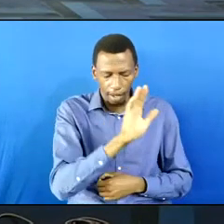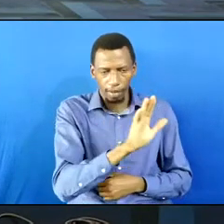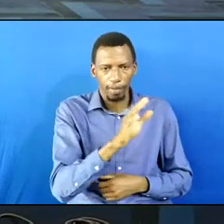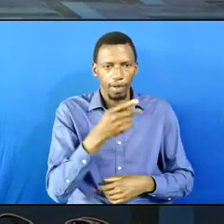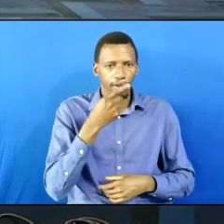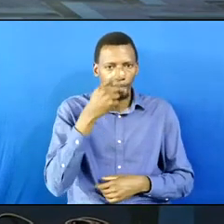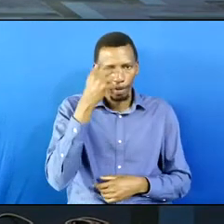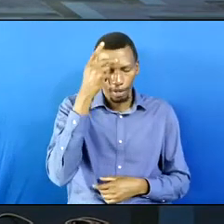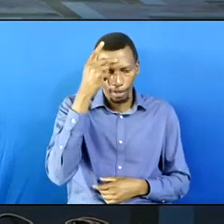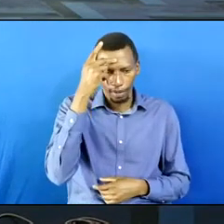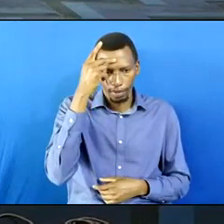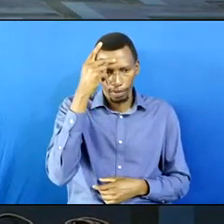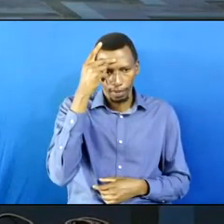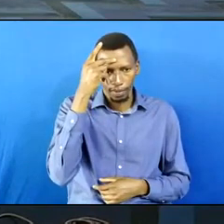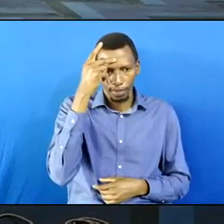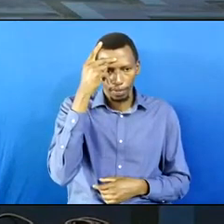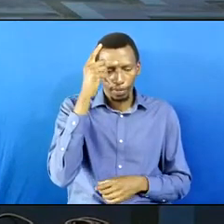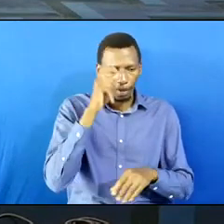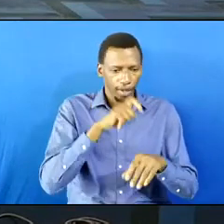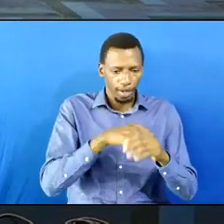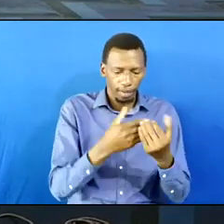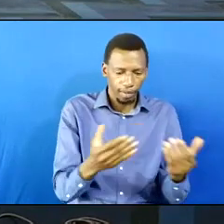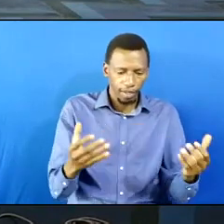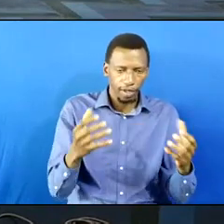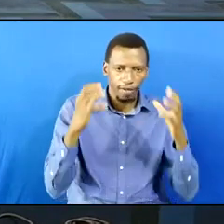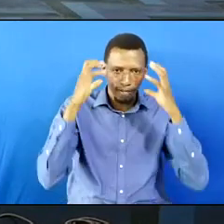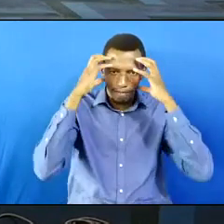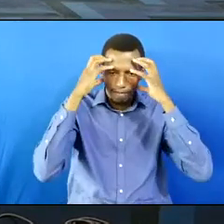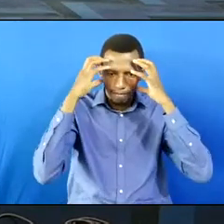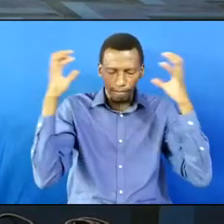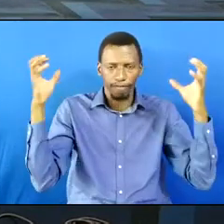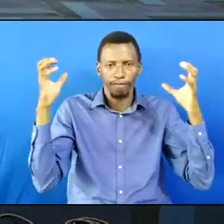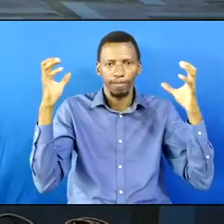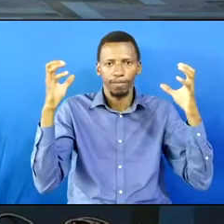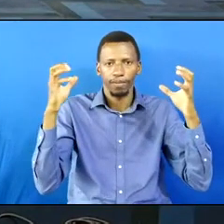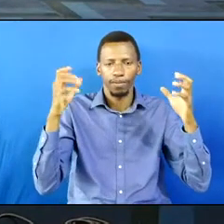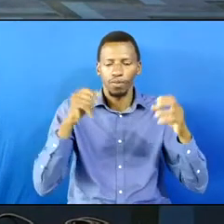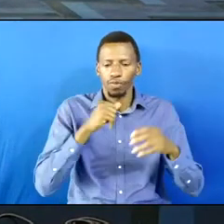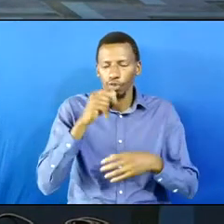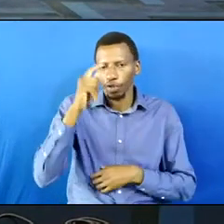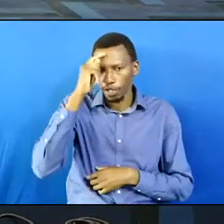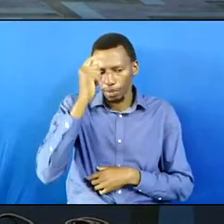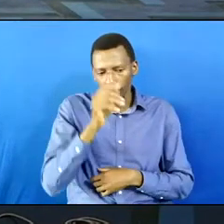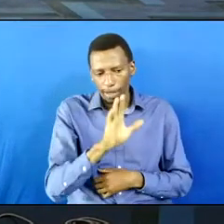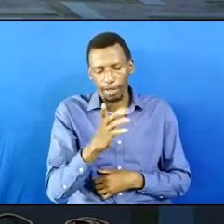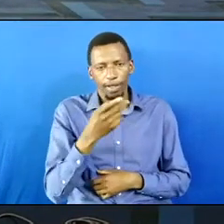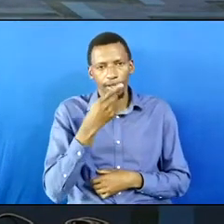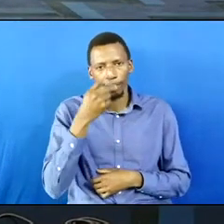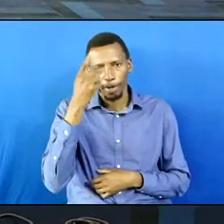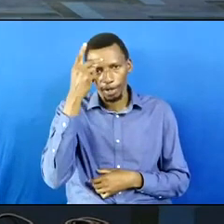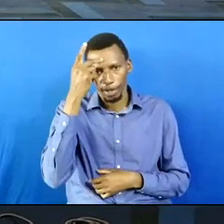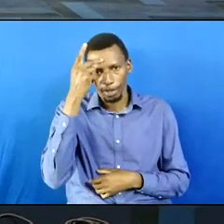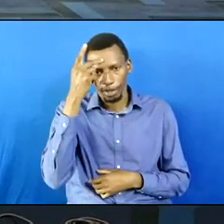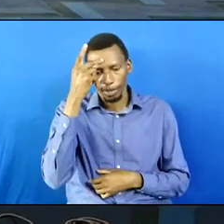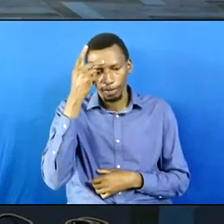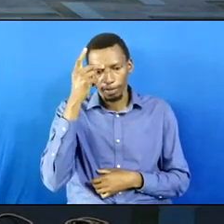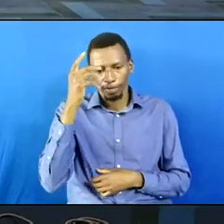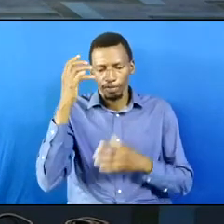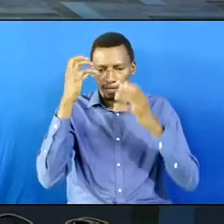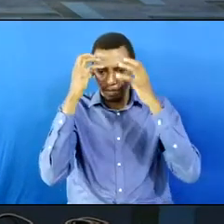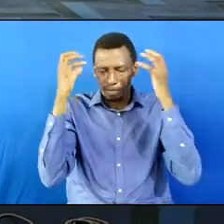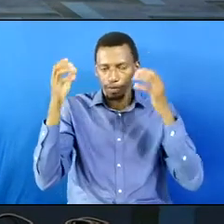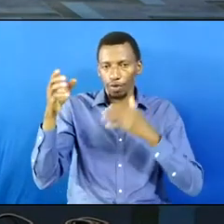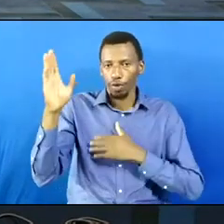they go against their parent, the heavenly one. If they go against their parents, they go against their heavenly Father, please,